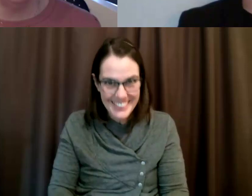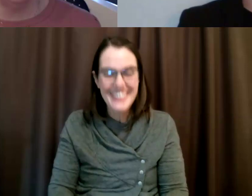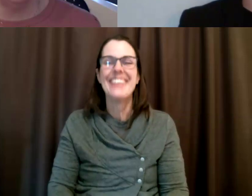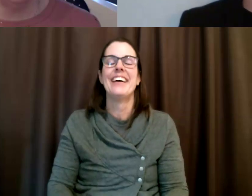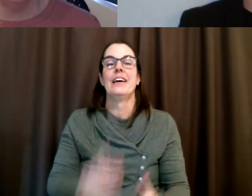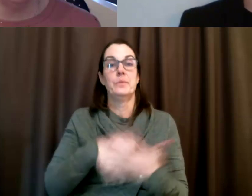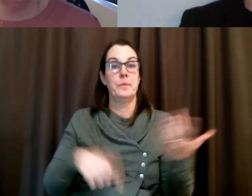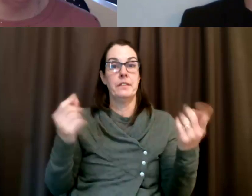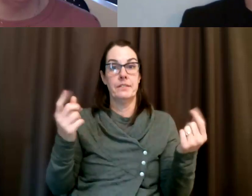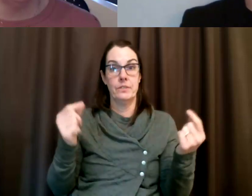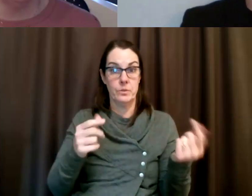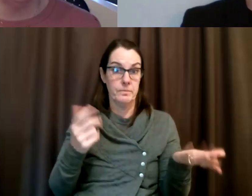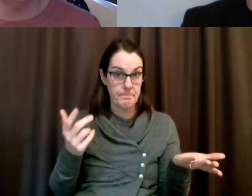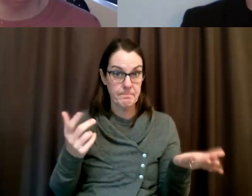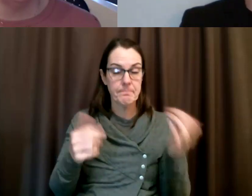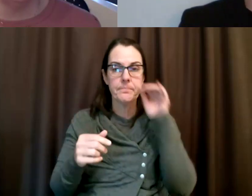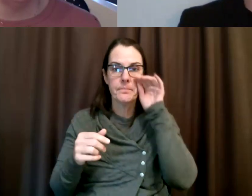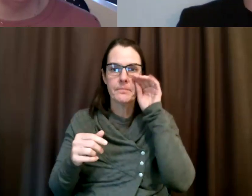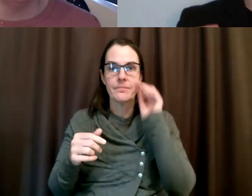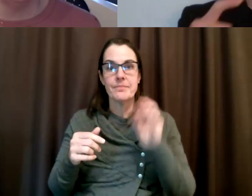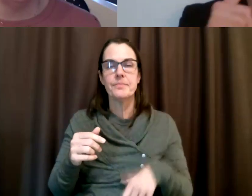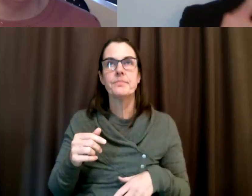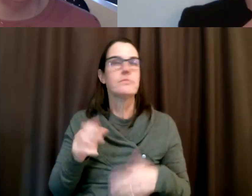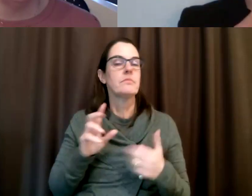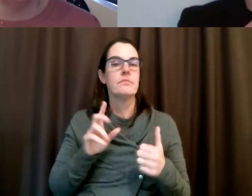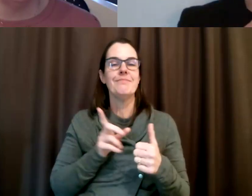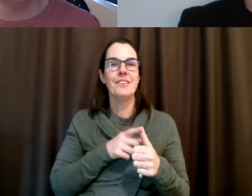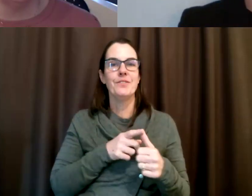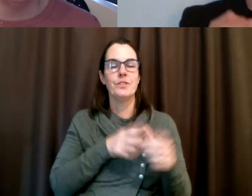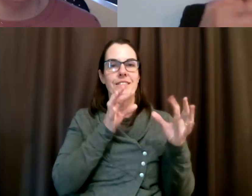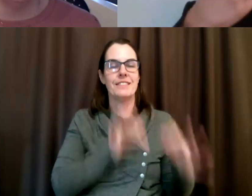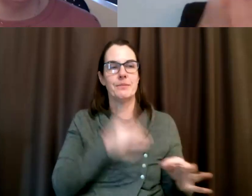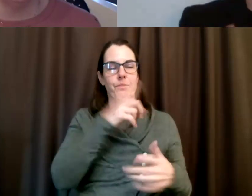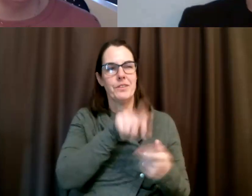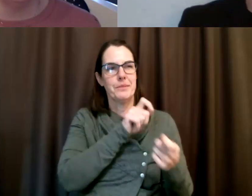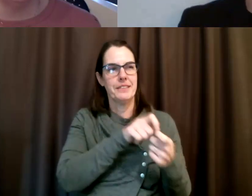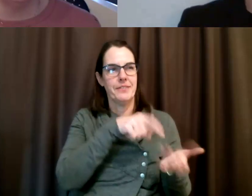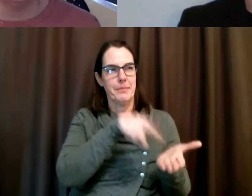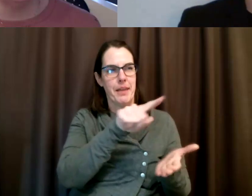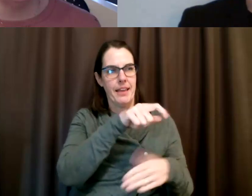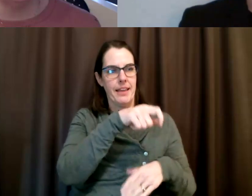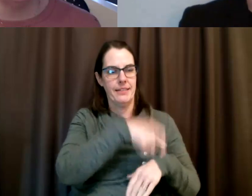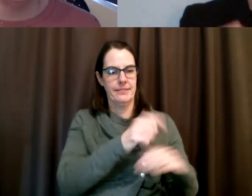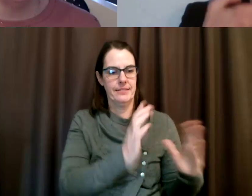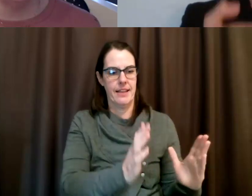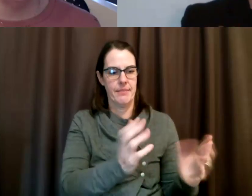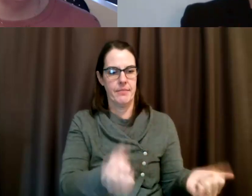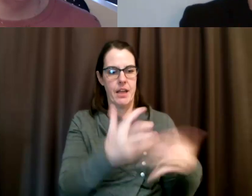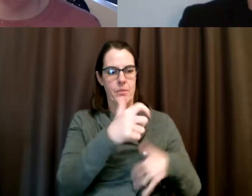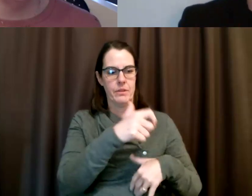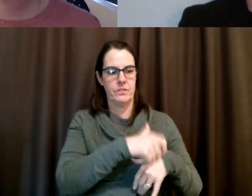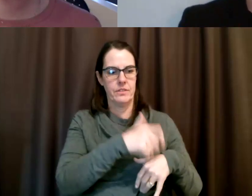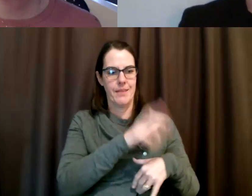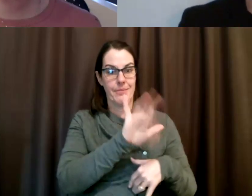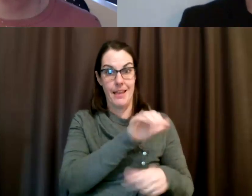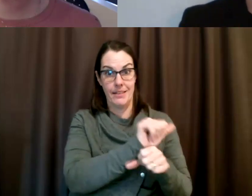want to do is you're going to need to determine for a specific pay period how much time that employee devoted